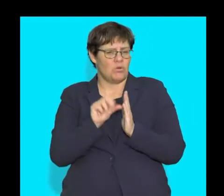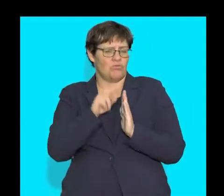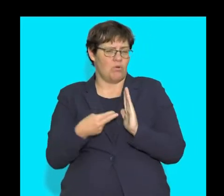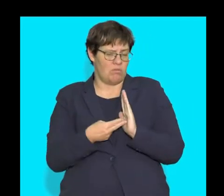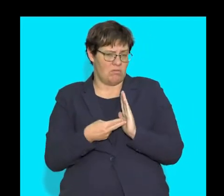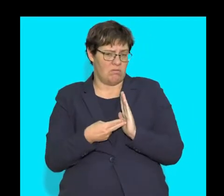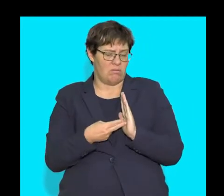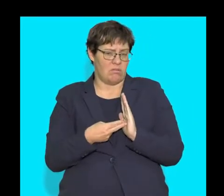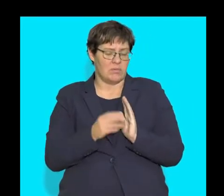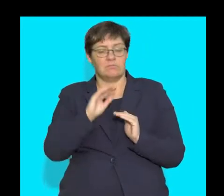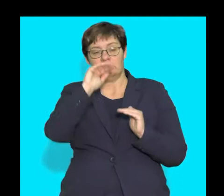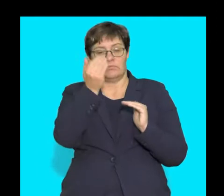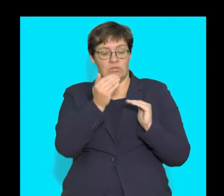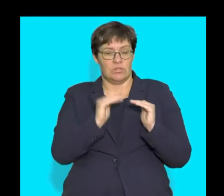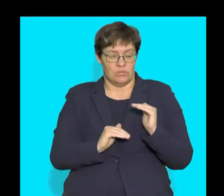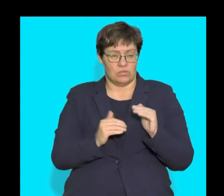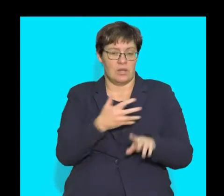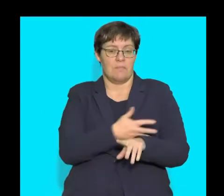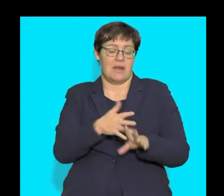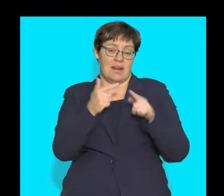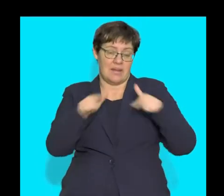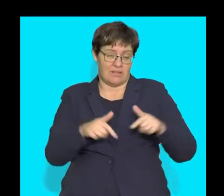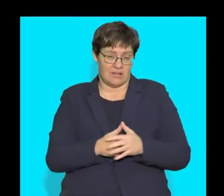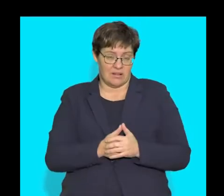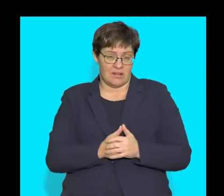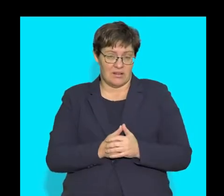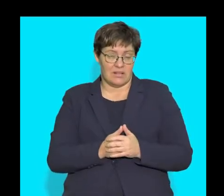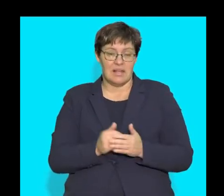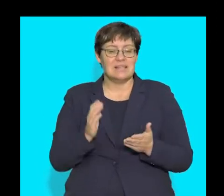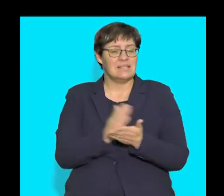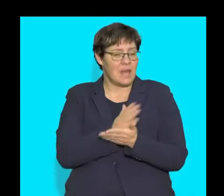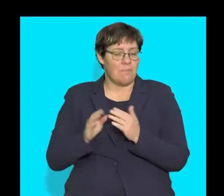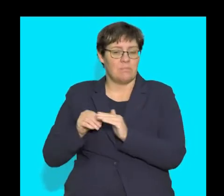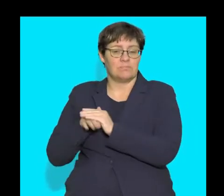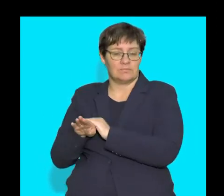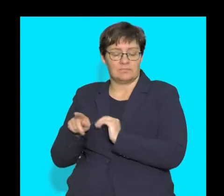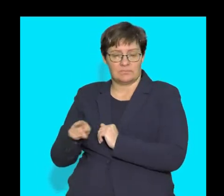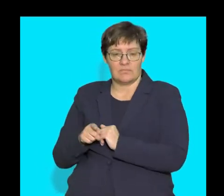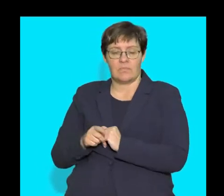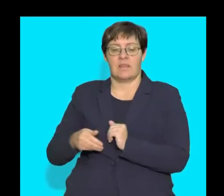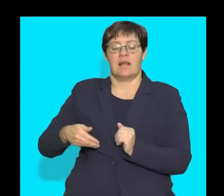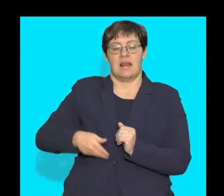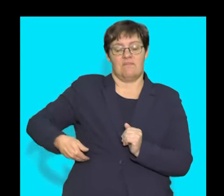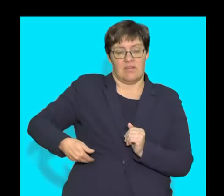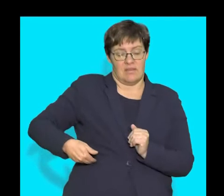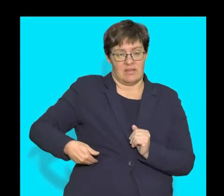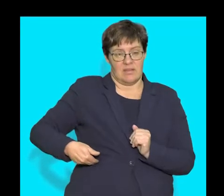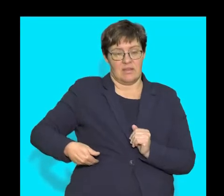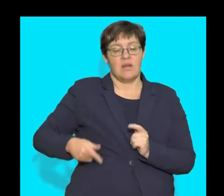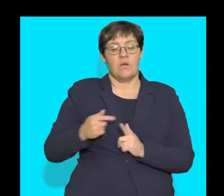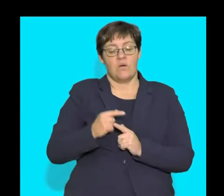important role in reducing the blood sugar levels, and some of that is then stored in our